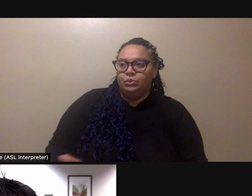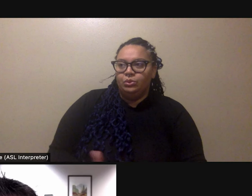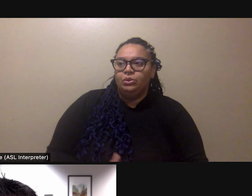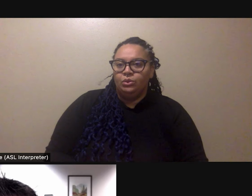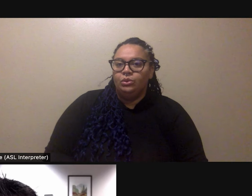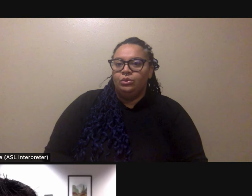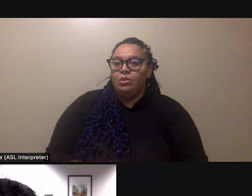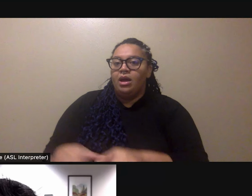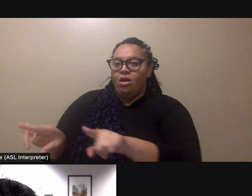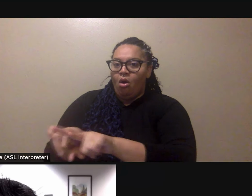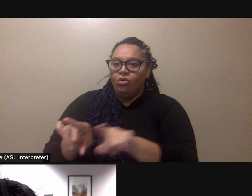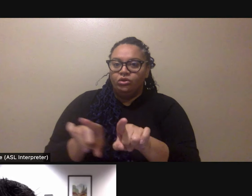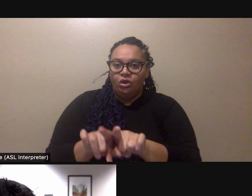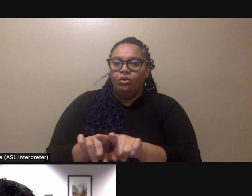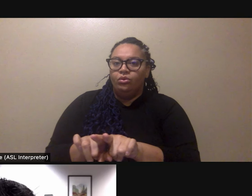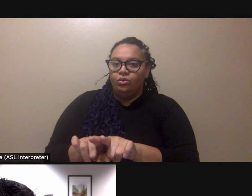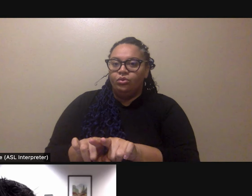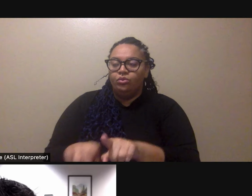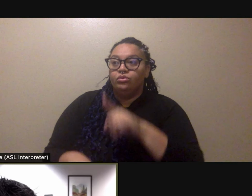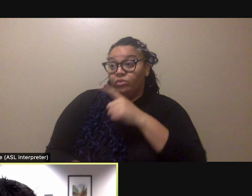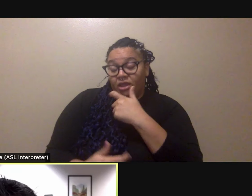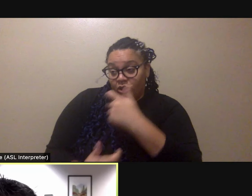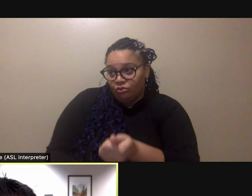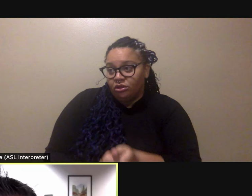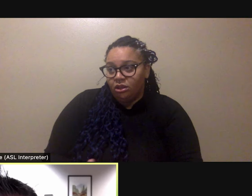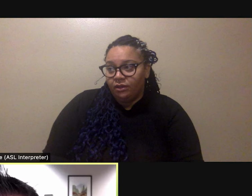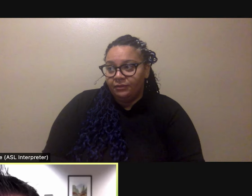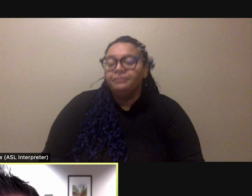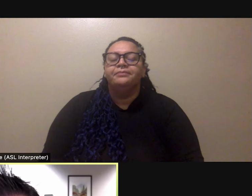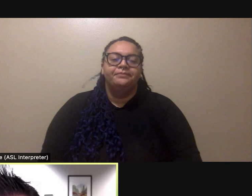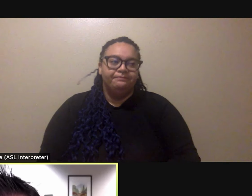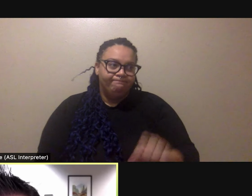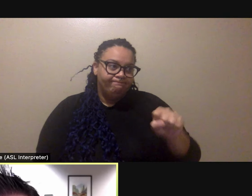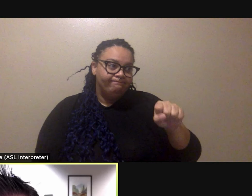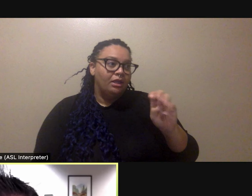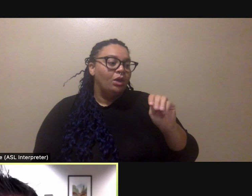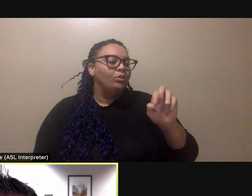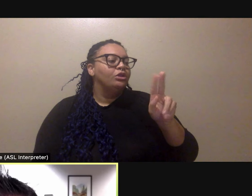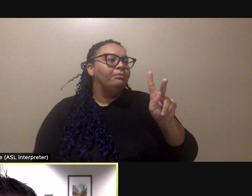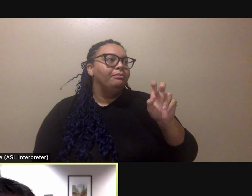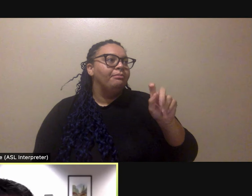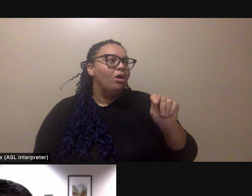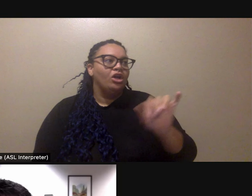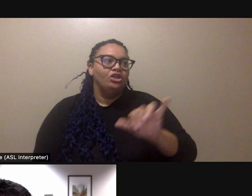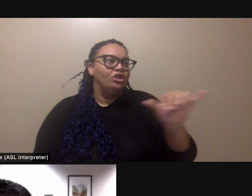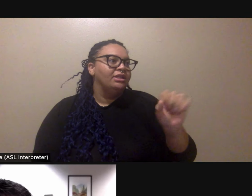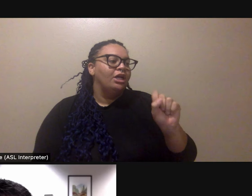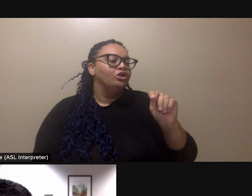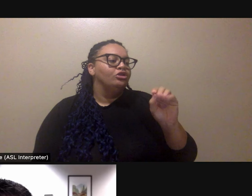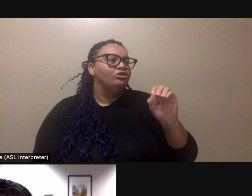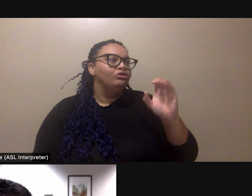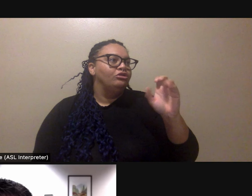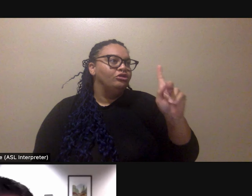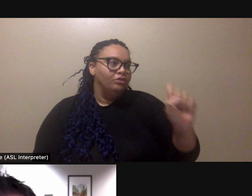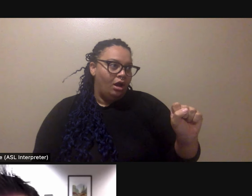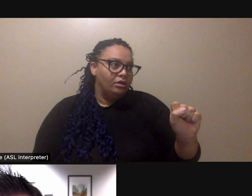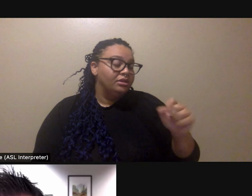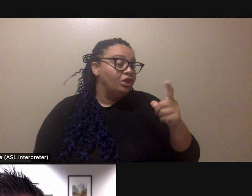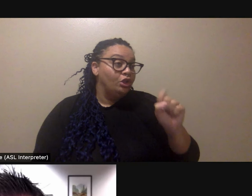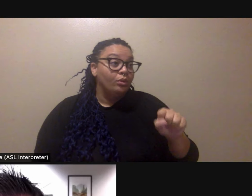And also very interesting. It was a market just like stocks. Yeah. And you